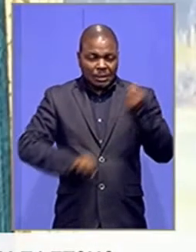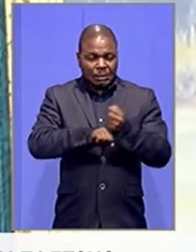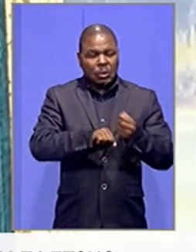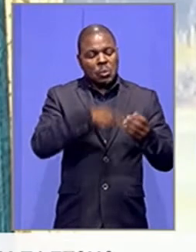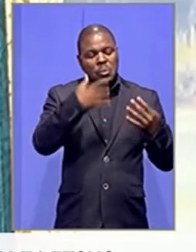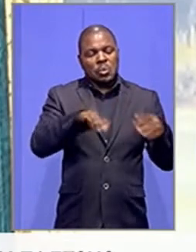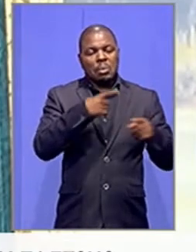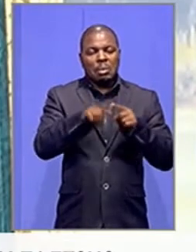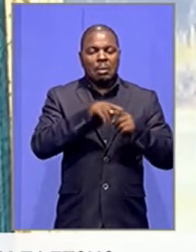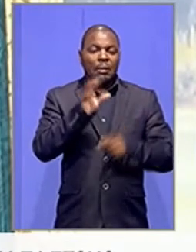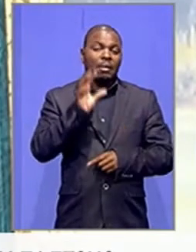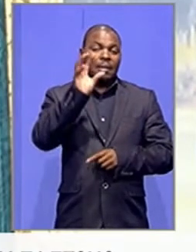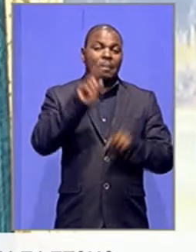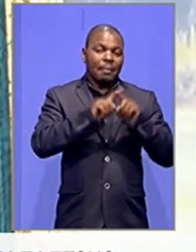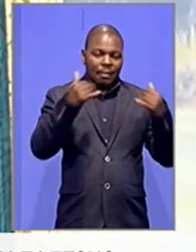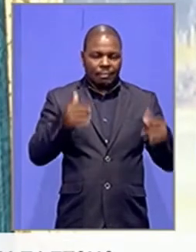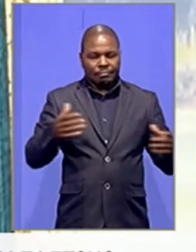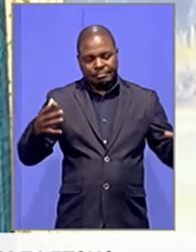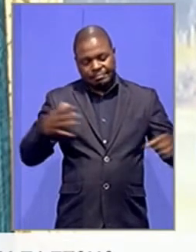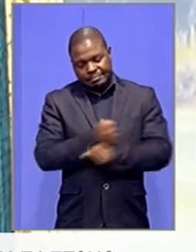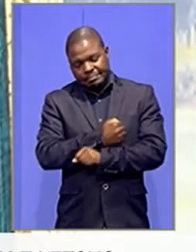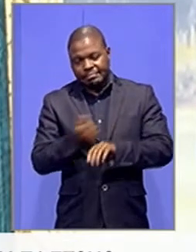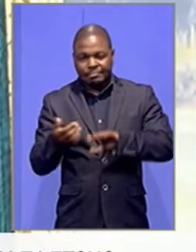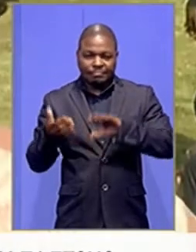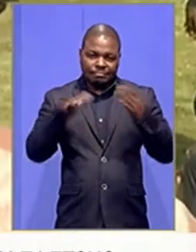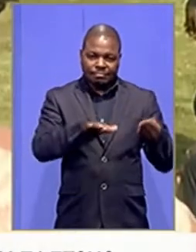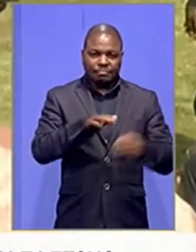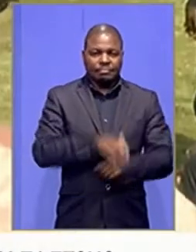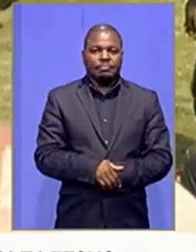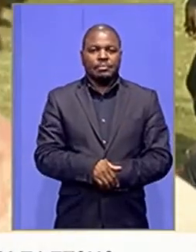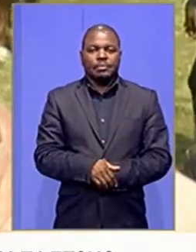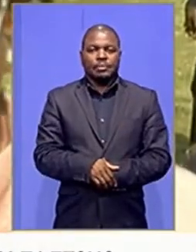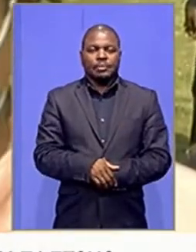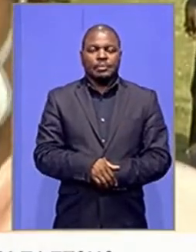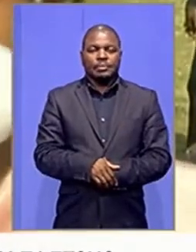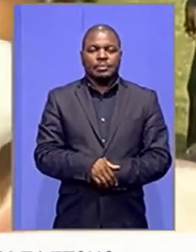netball empa jwale lefu le ba kgaoleditse.